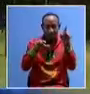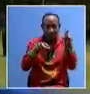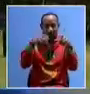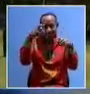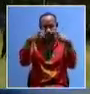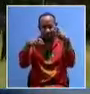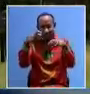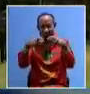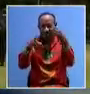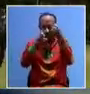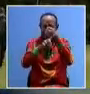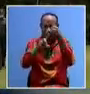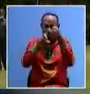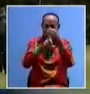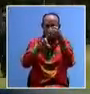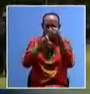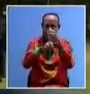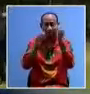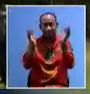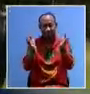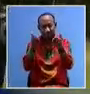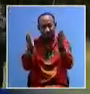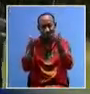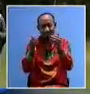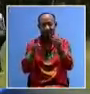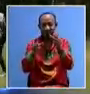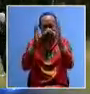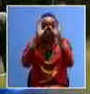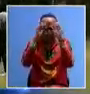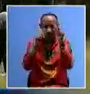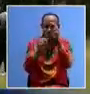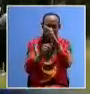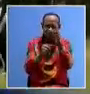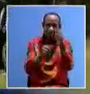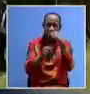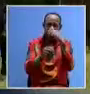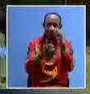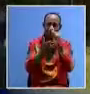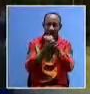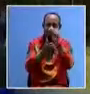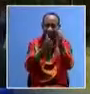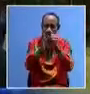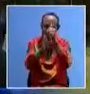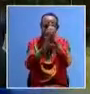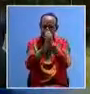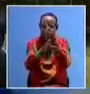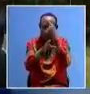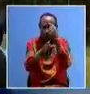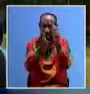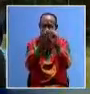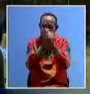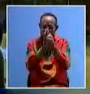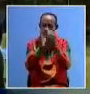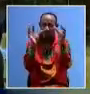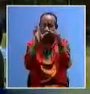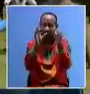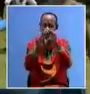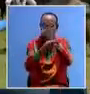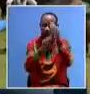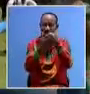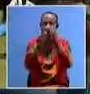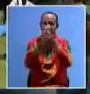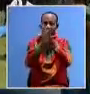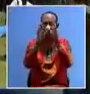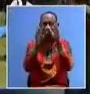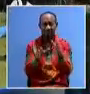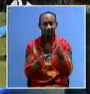disabilities advocate, urged President Hichilema to establish a truth commission as part of the measures to unite all Zambians. Very